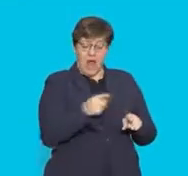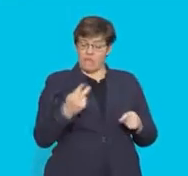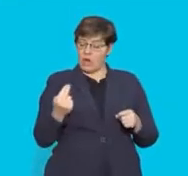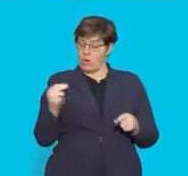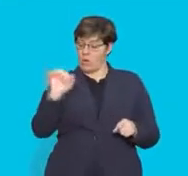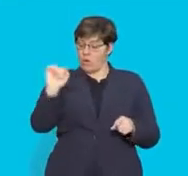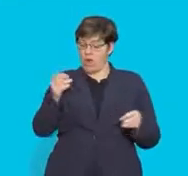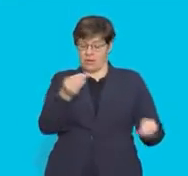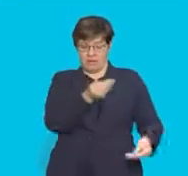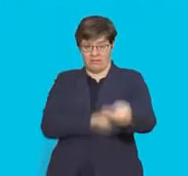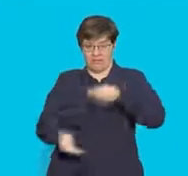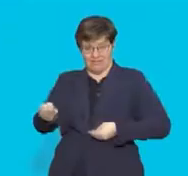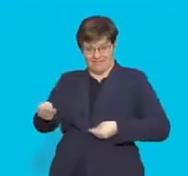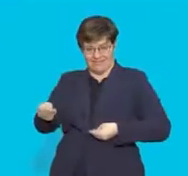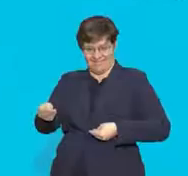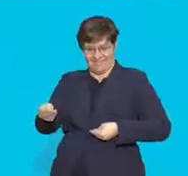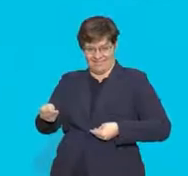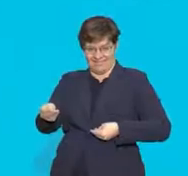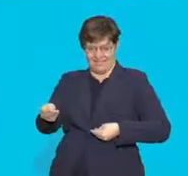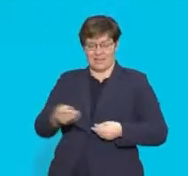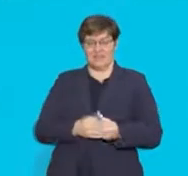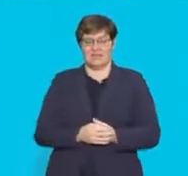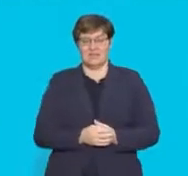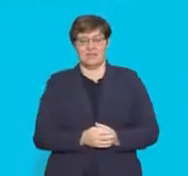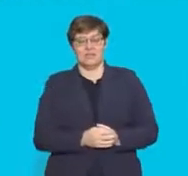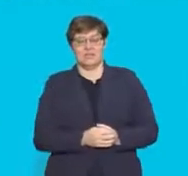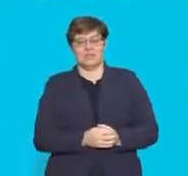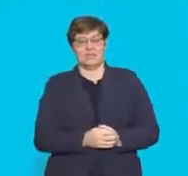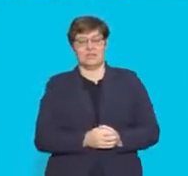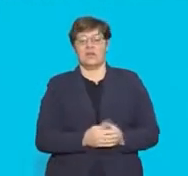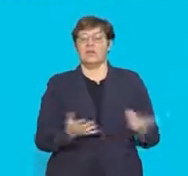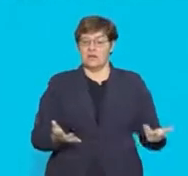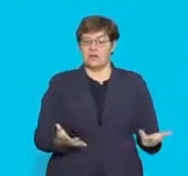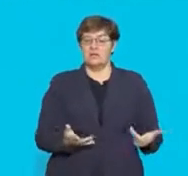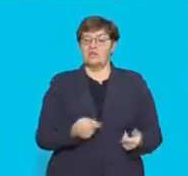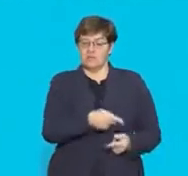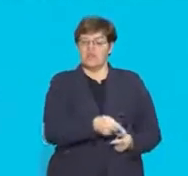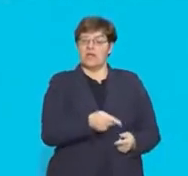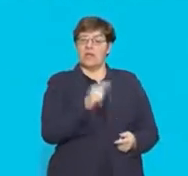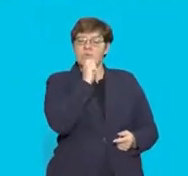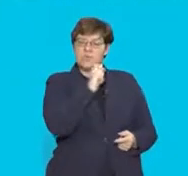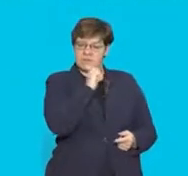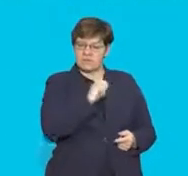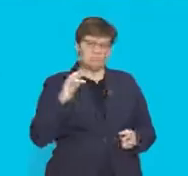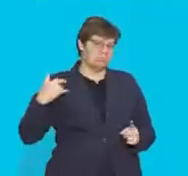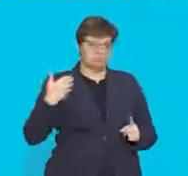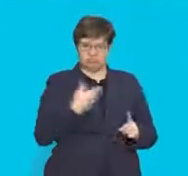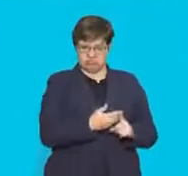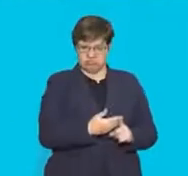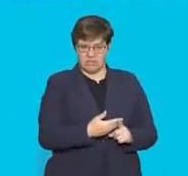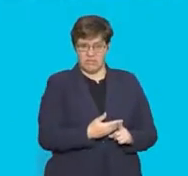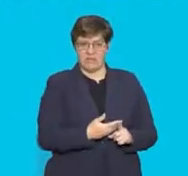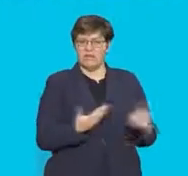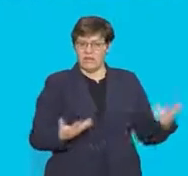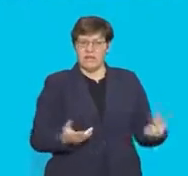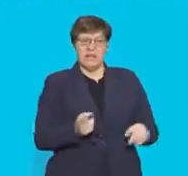right, for a new one. Now remember, like we said, the vehicle has been used, it's now